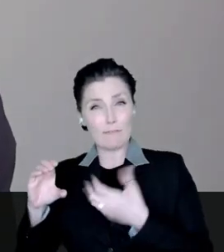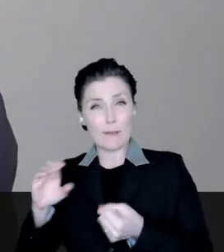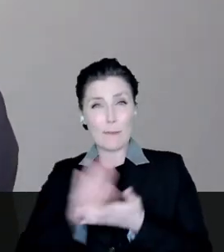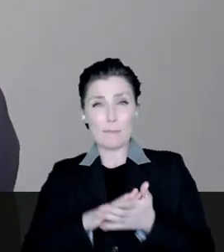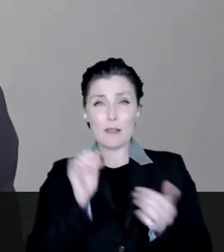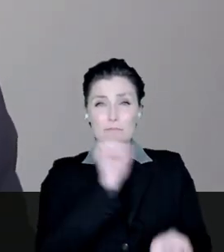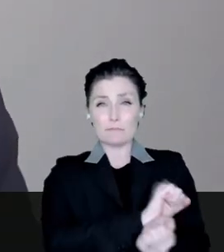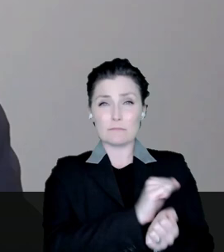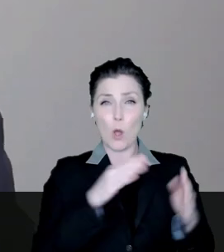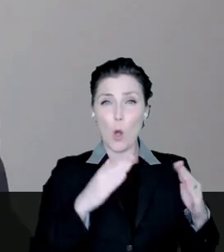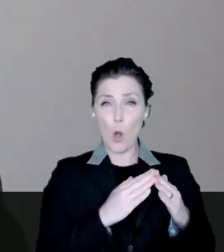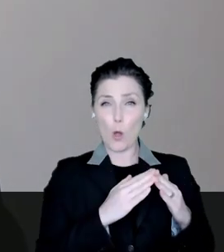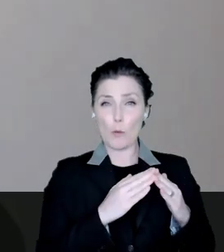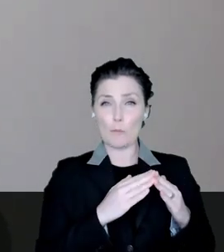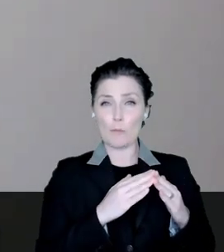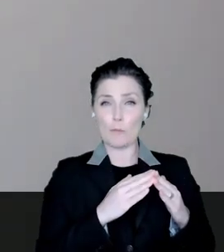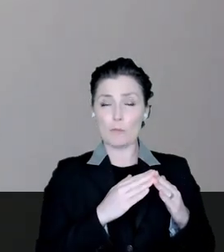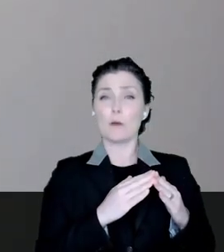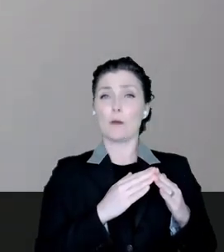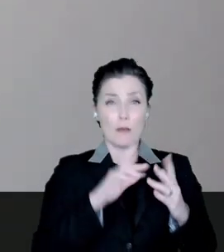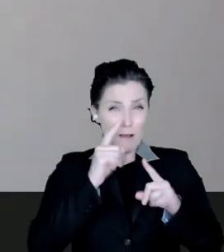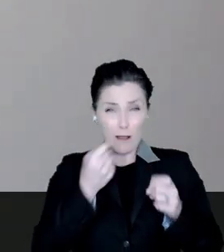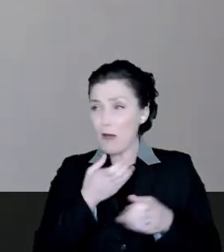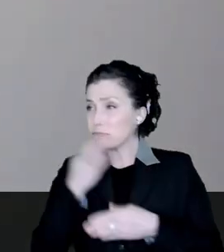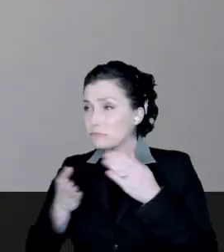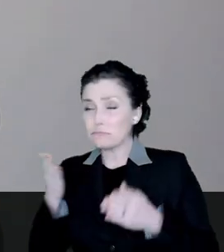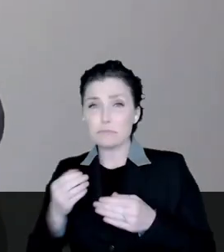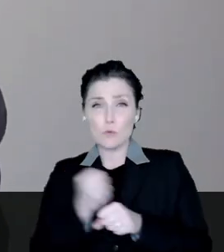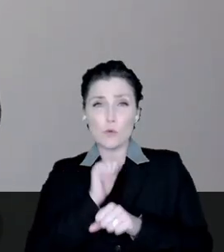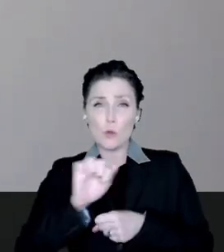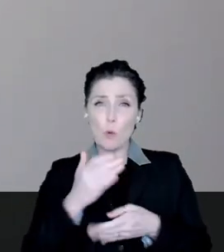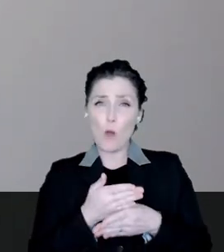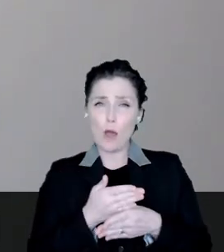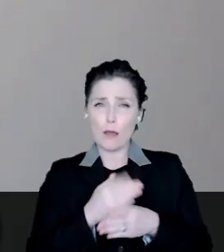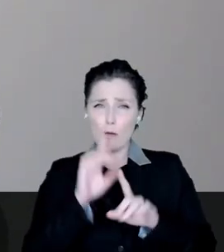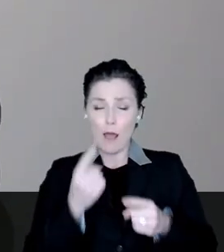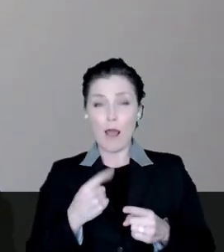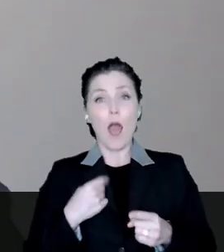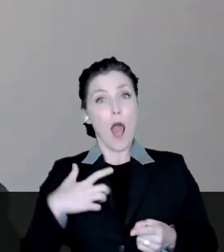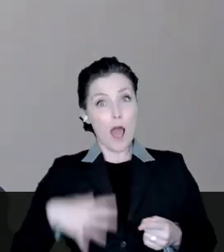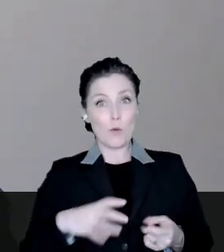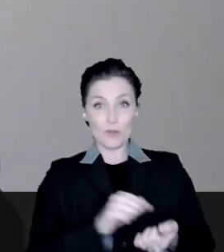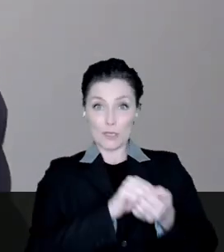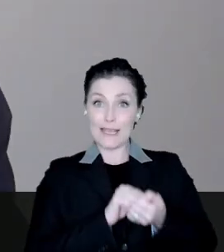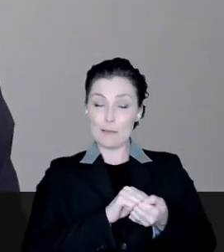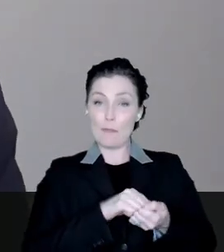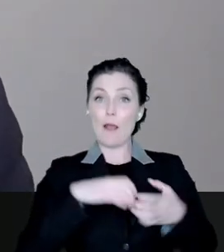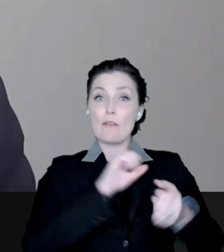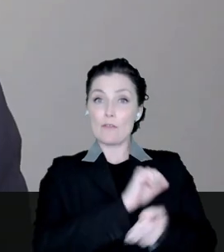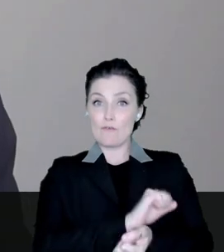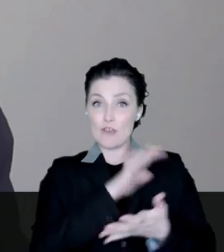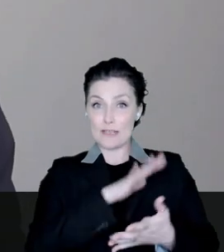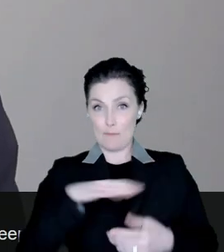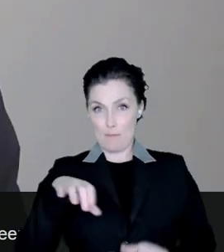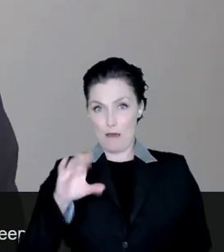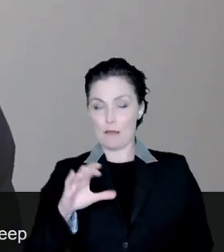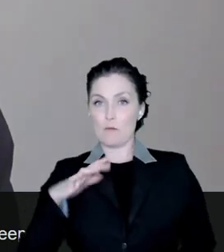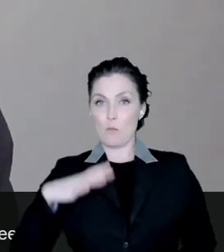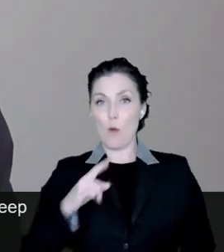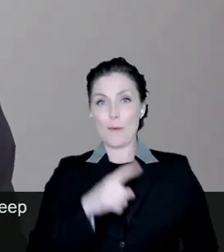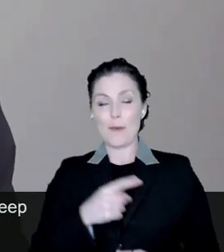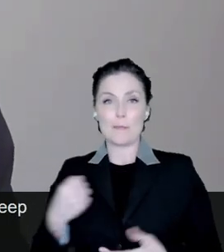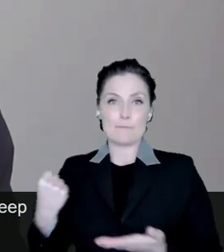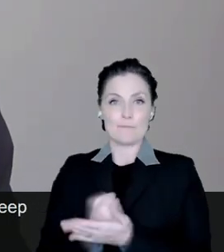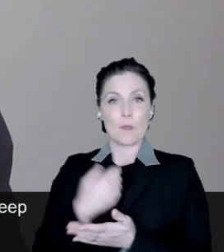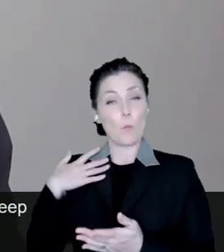do. So the good news is I can keep that freedom pass for you. The bad news is the government's quite clear. When I met Grant Shapps in